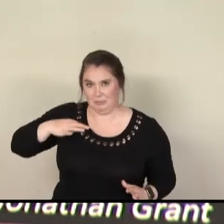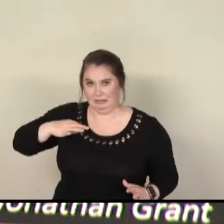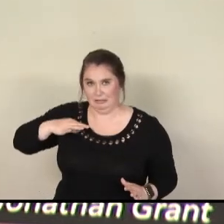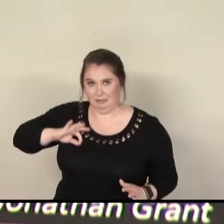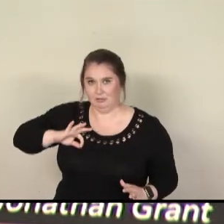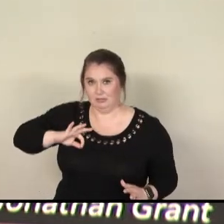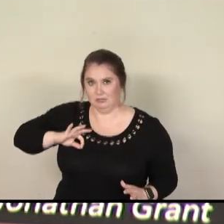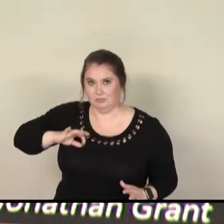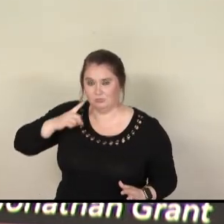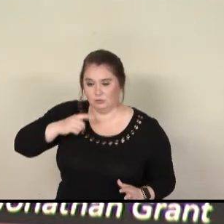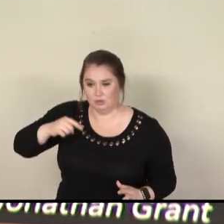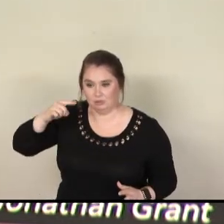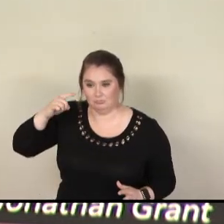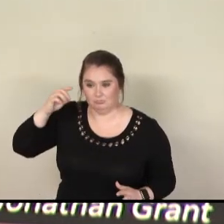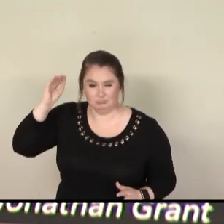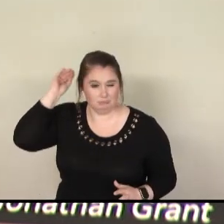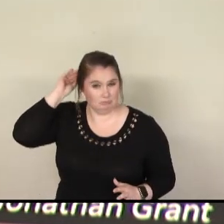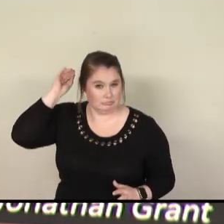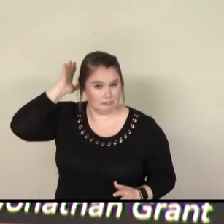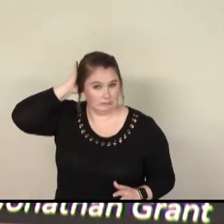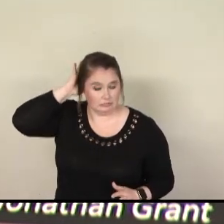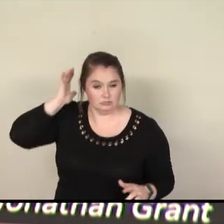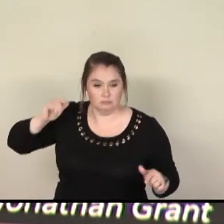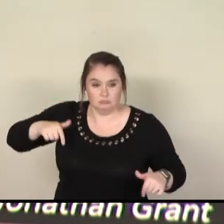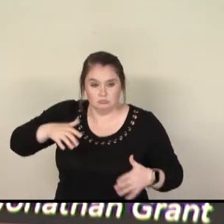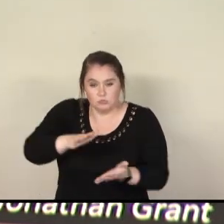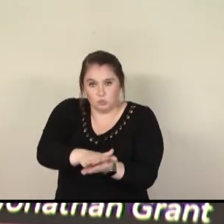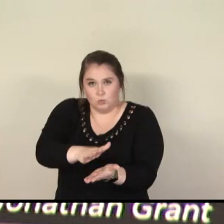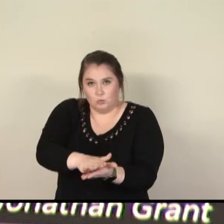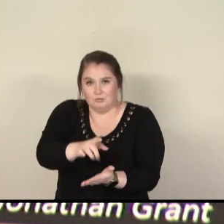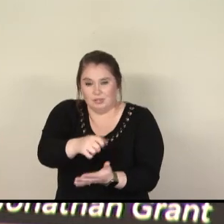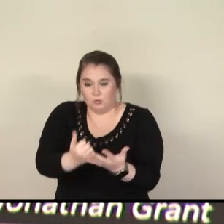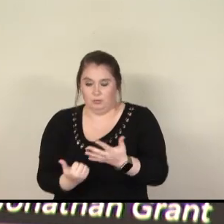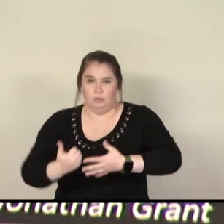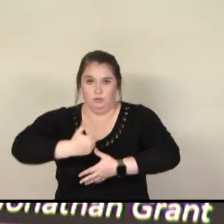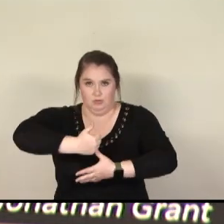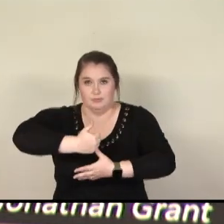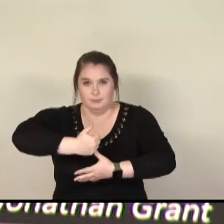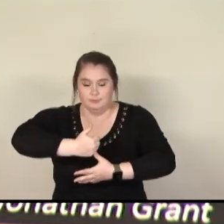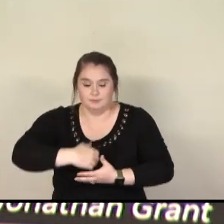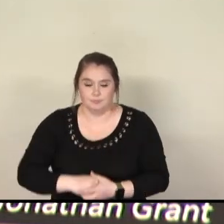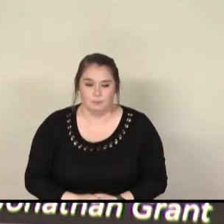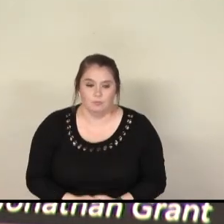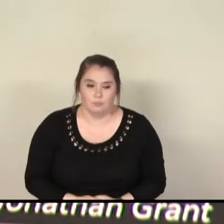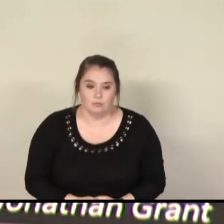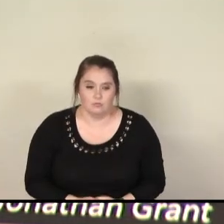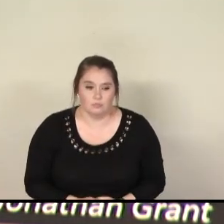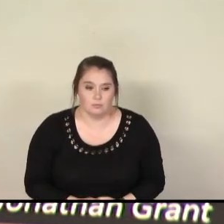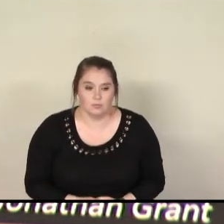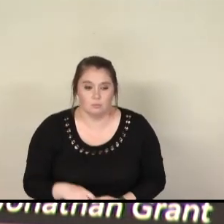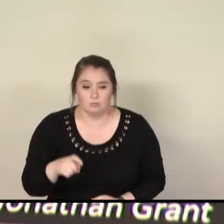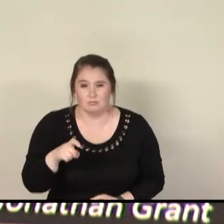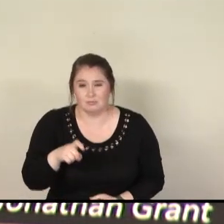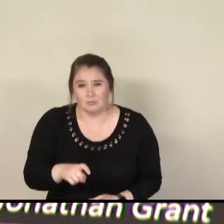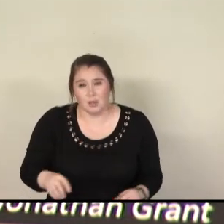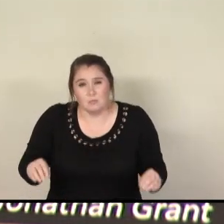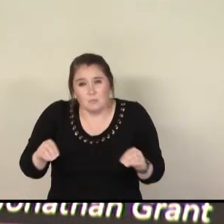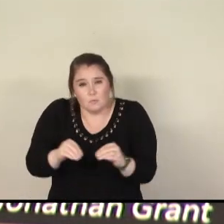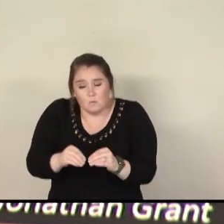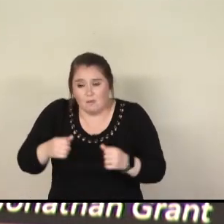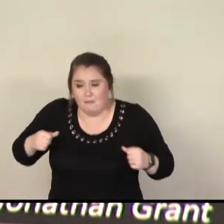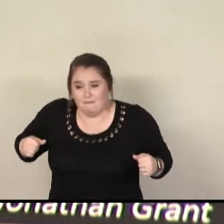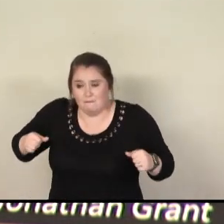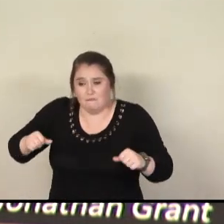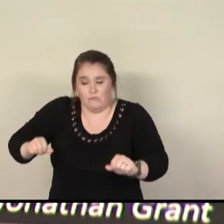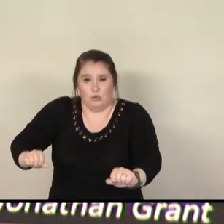take note that retaining our students kind of needs to be a priority, which I know it is, but we just have to put more efforts